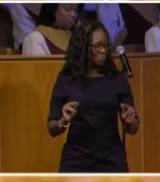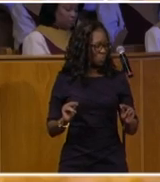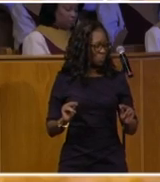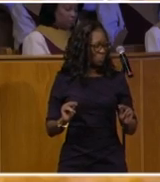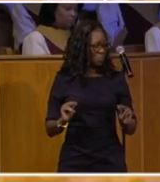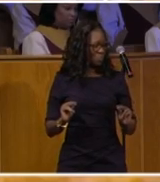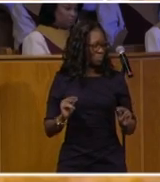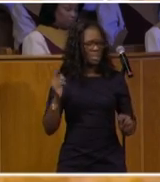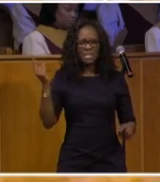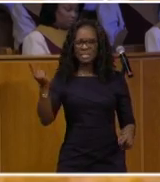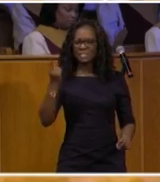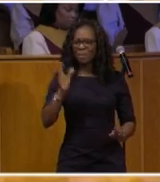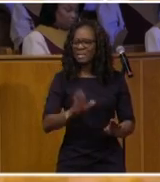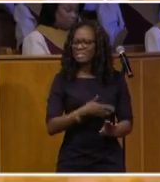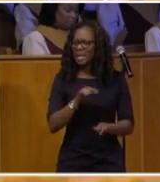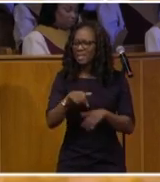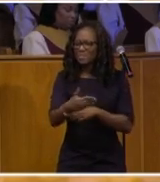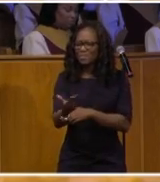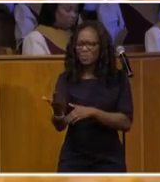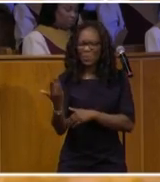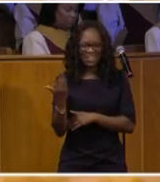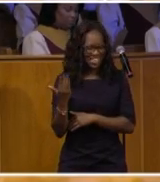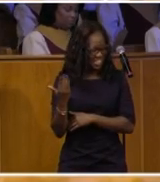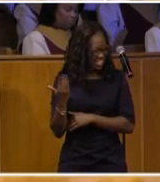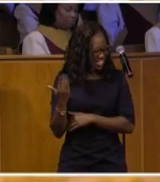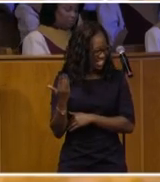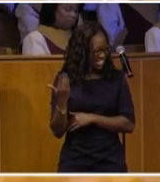Somebody sang this morning.